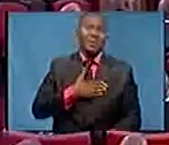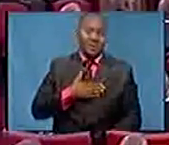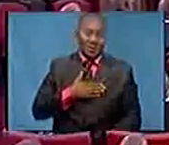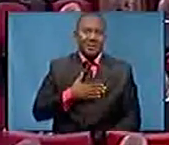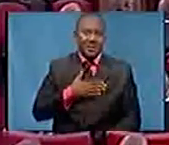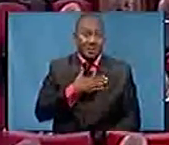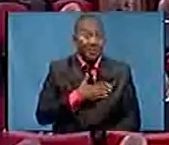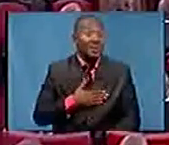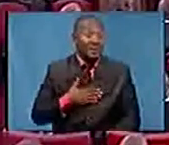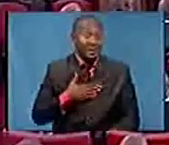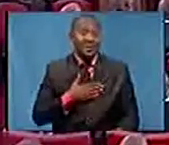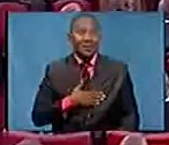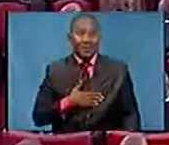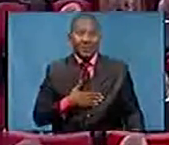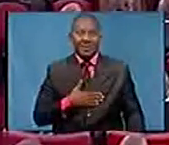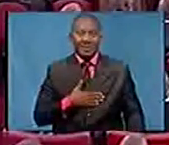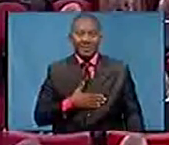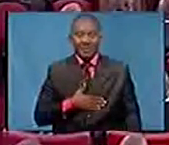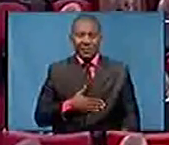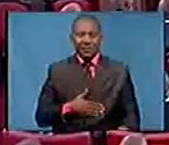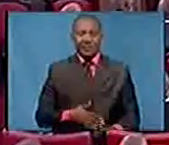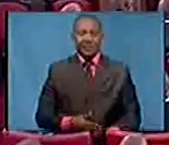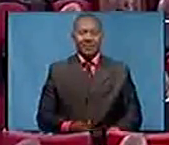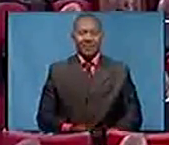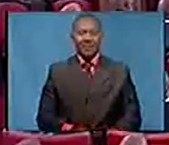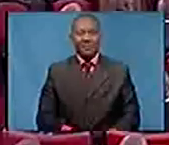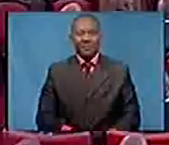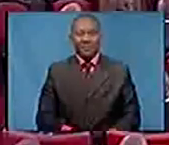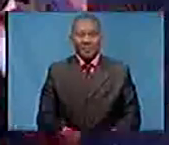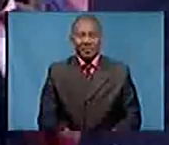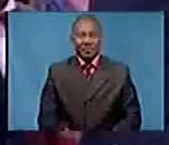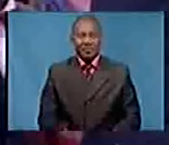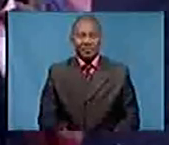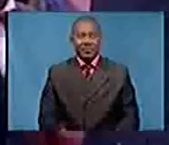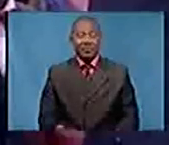it's very, I'm assuring you. I know myself. Yes. Well, I've known you for years.